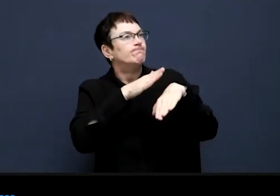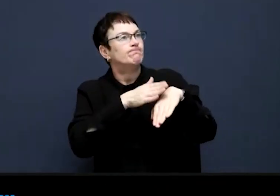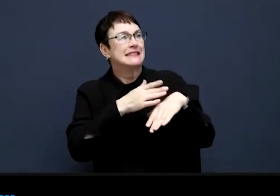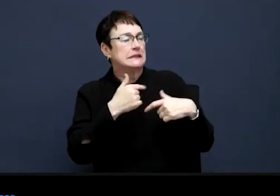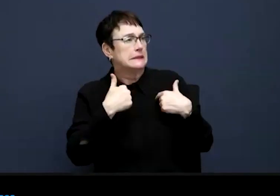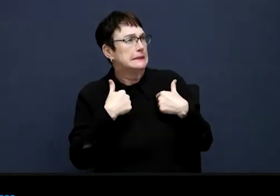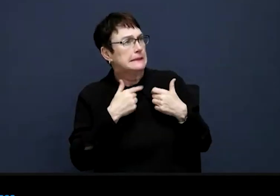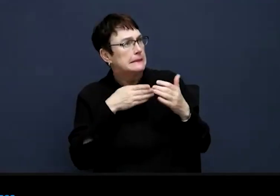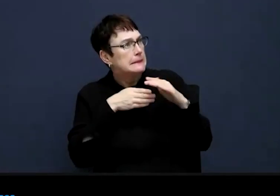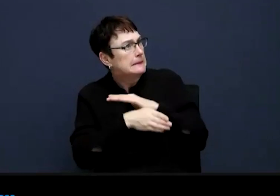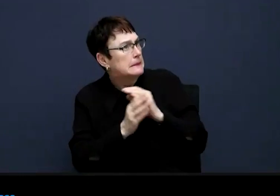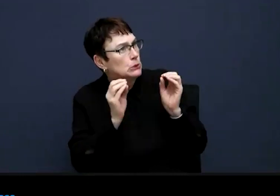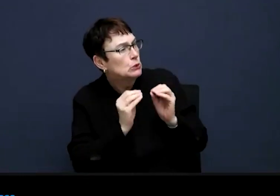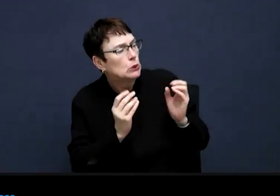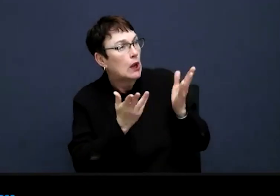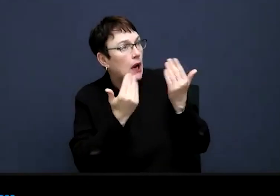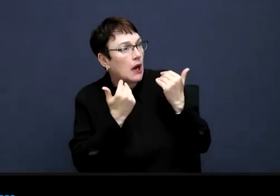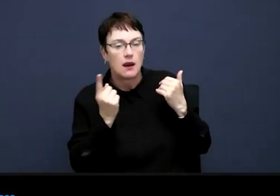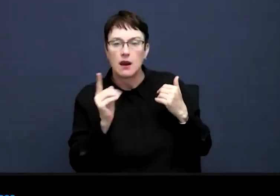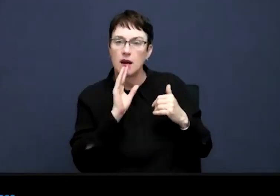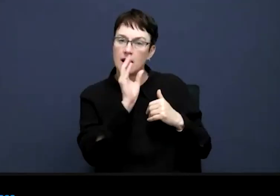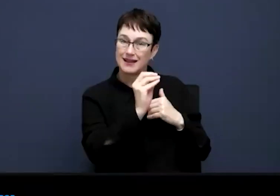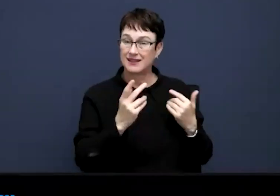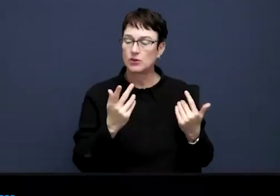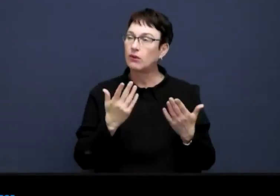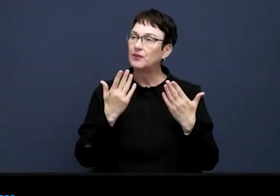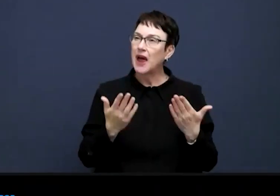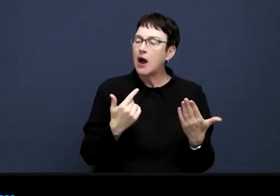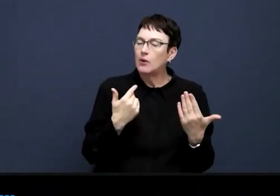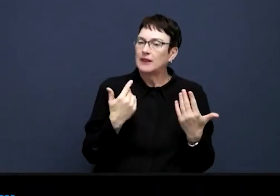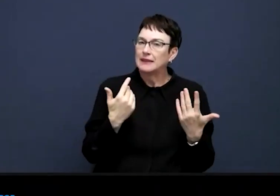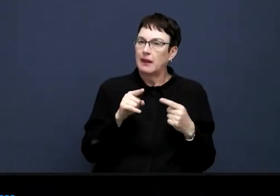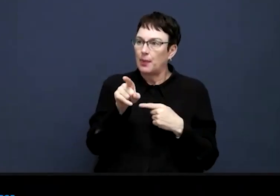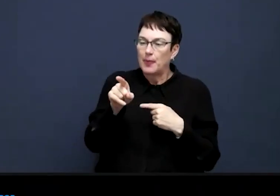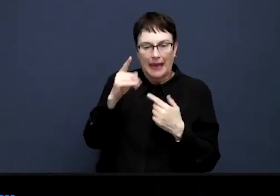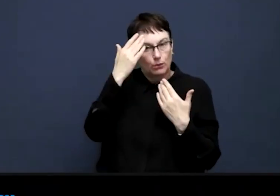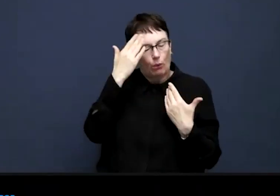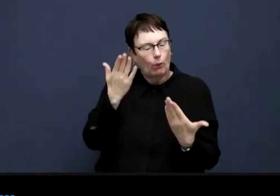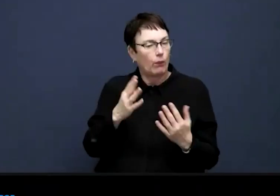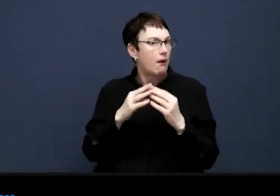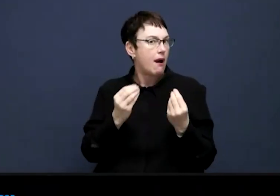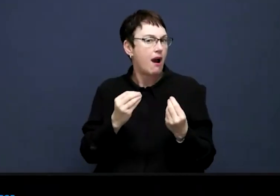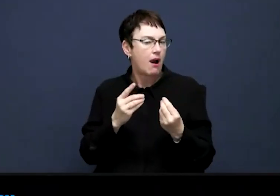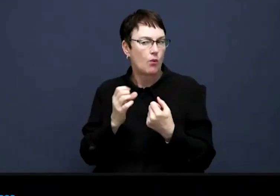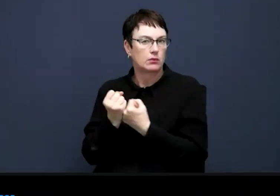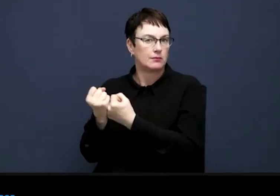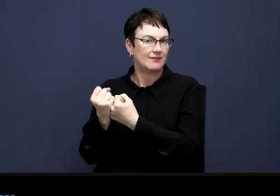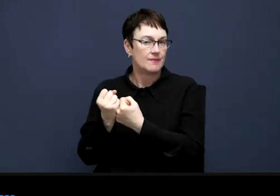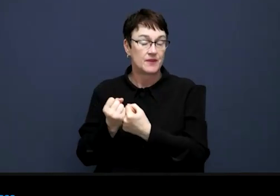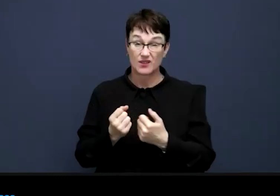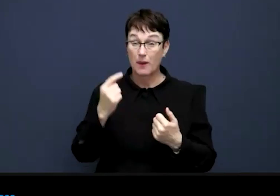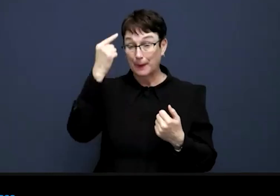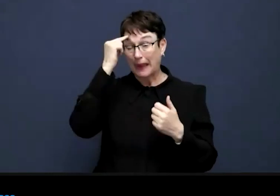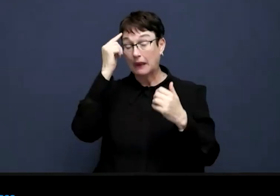I glimpse or, you know, take a look at my crystal ball to what's coming down the track, there's going to be a mix of what is legally required to be